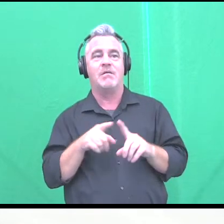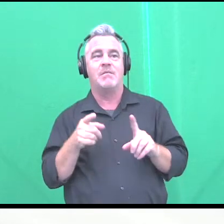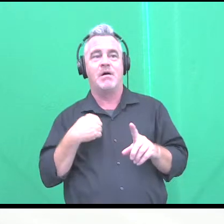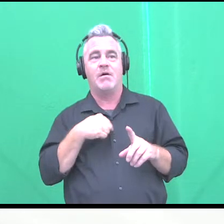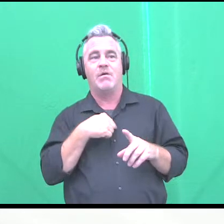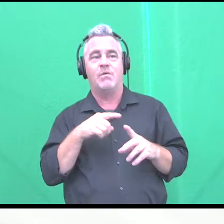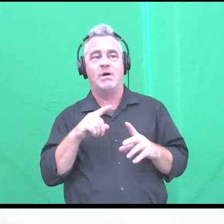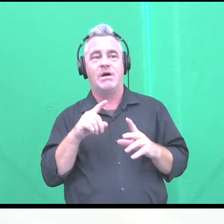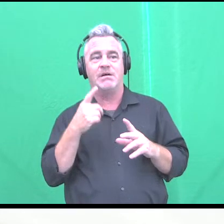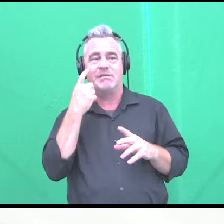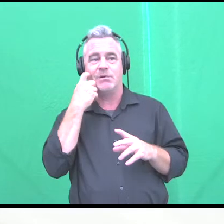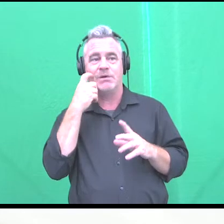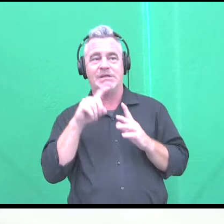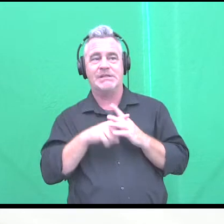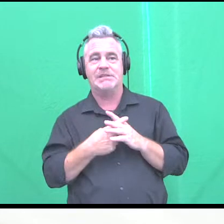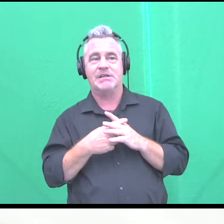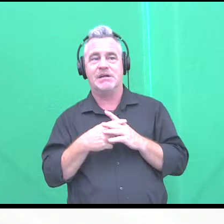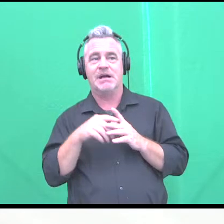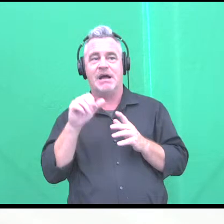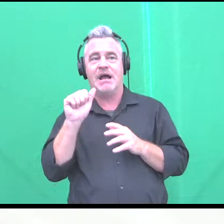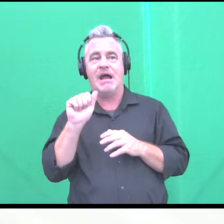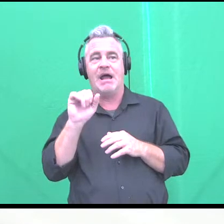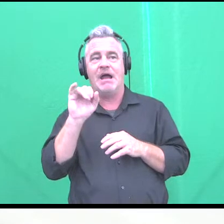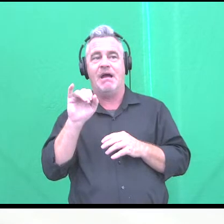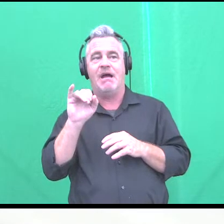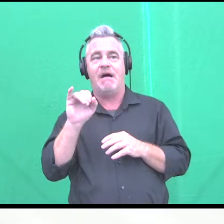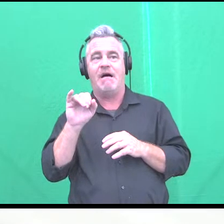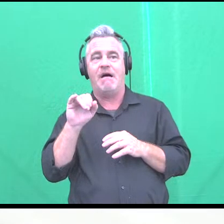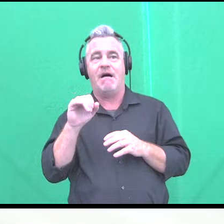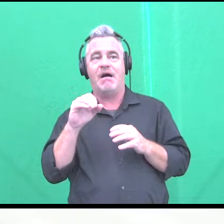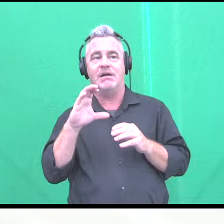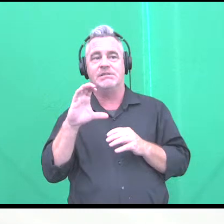started AI chatbots.